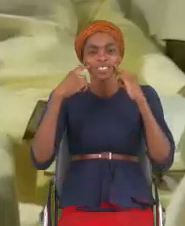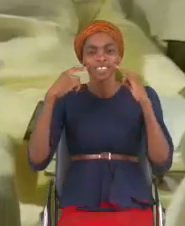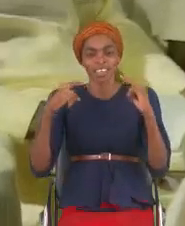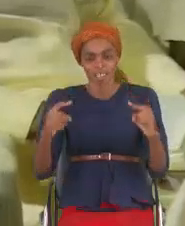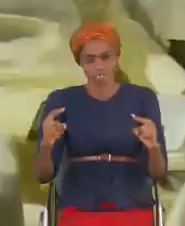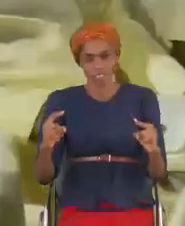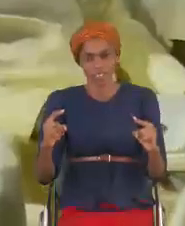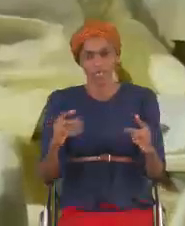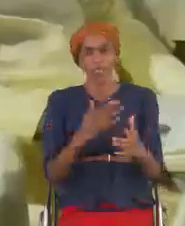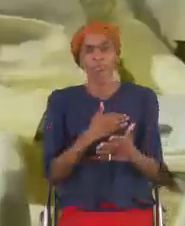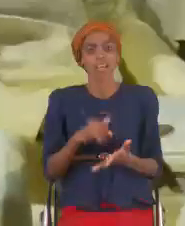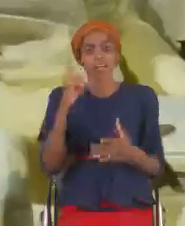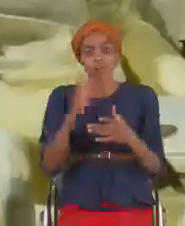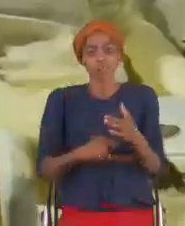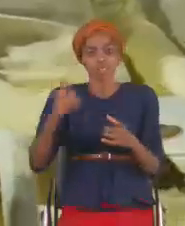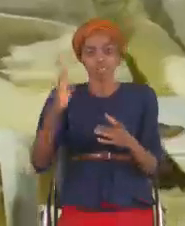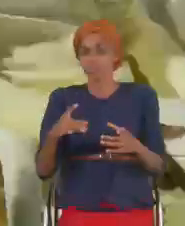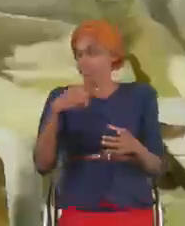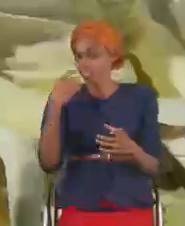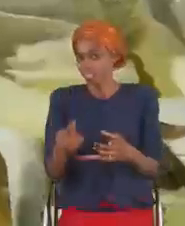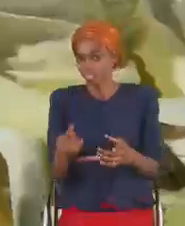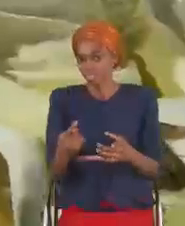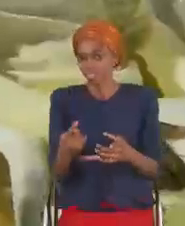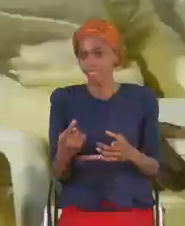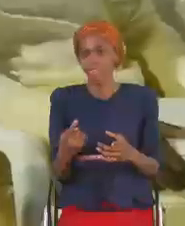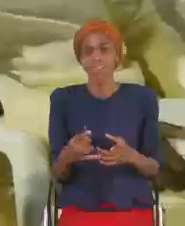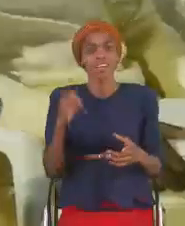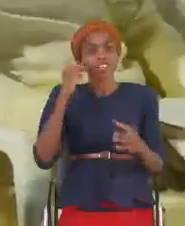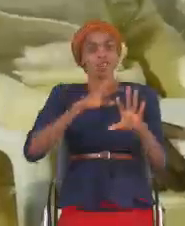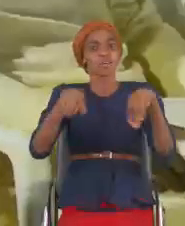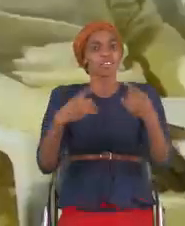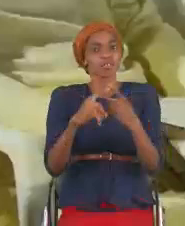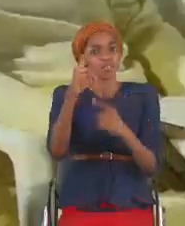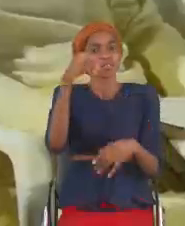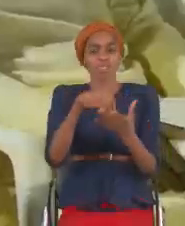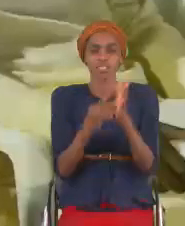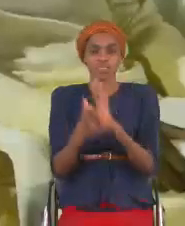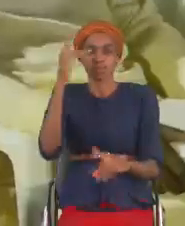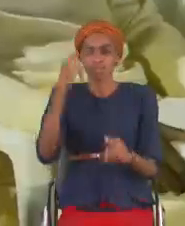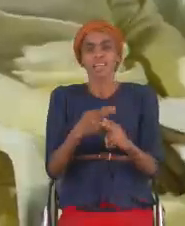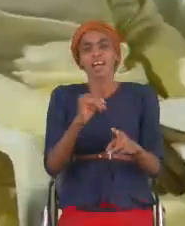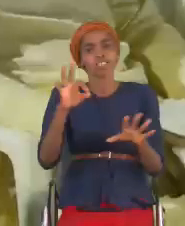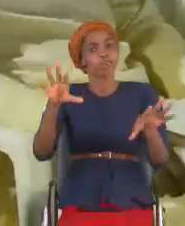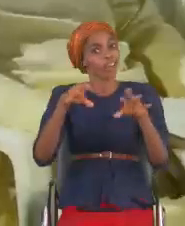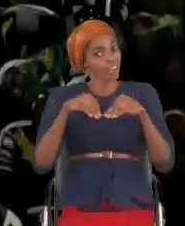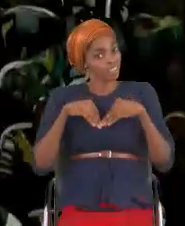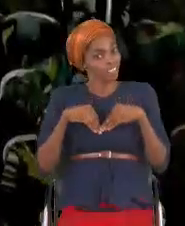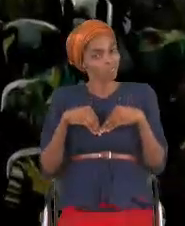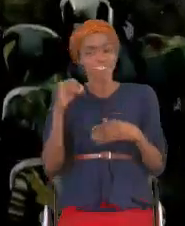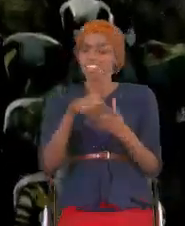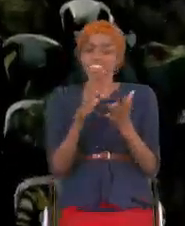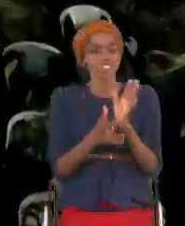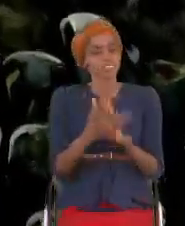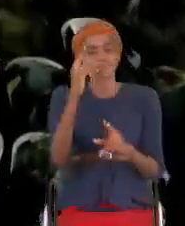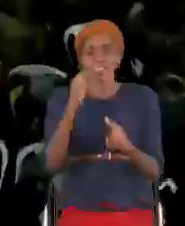declaration. And what God says you need, he will give it to you, and you accept in Jesus'